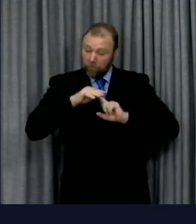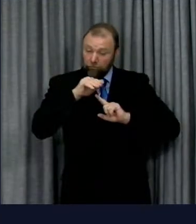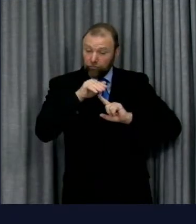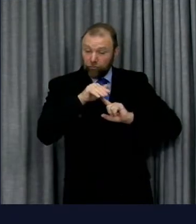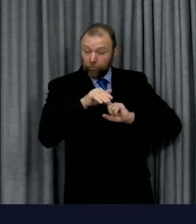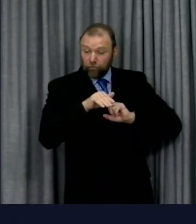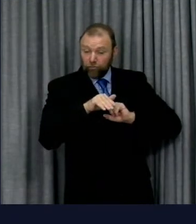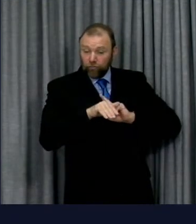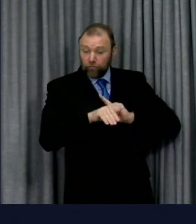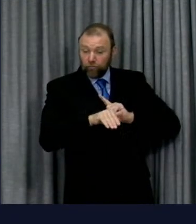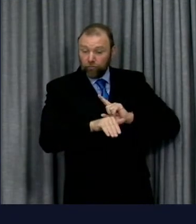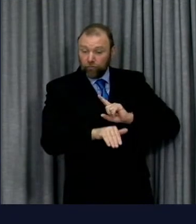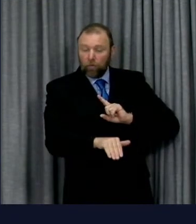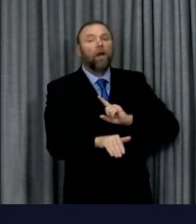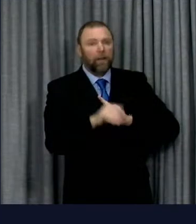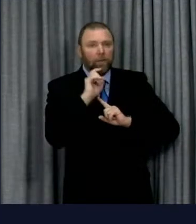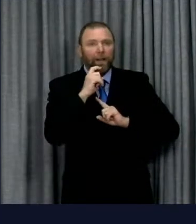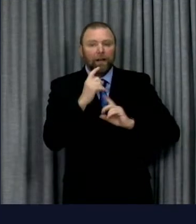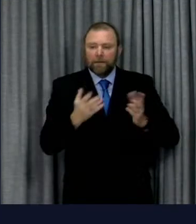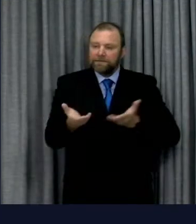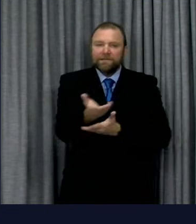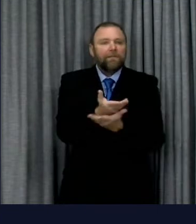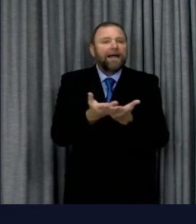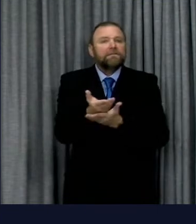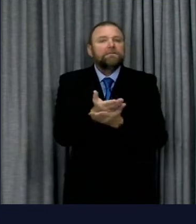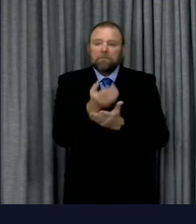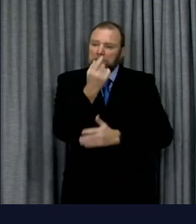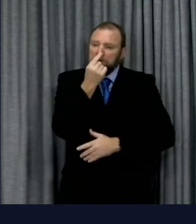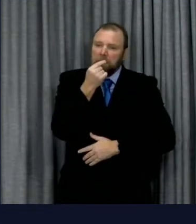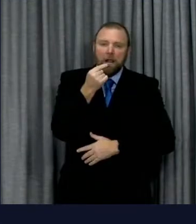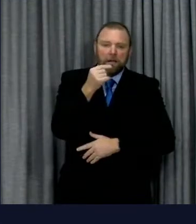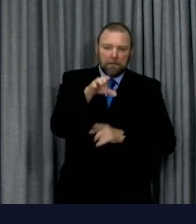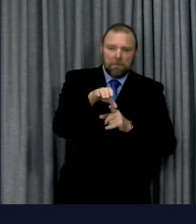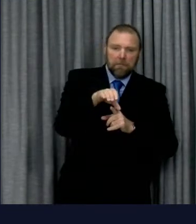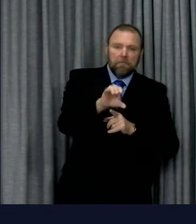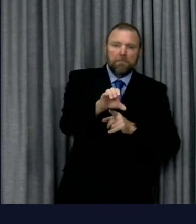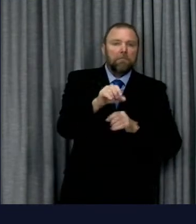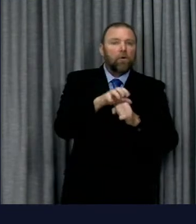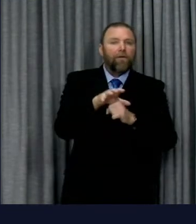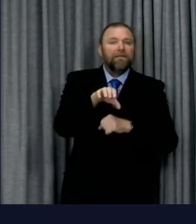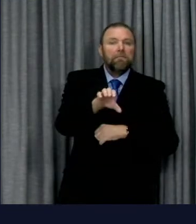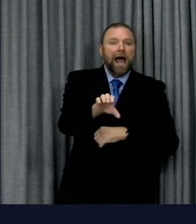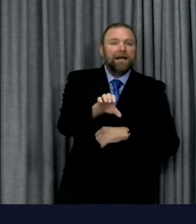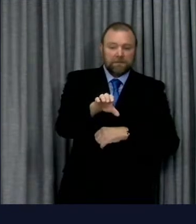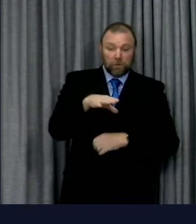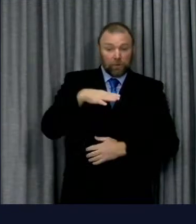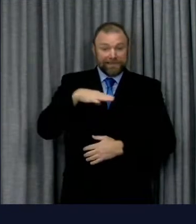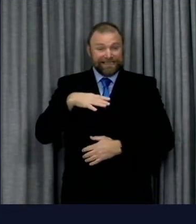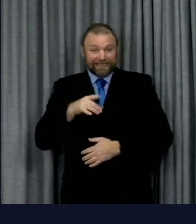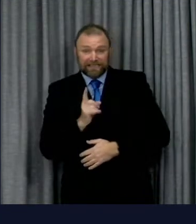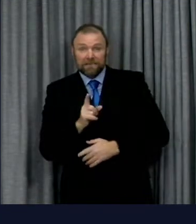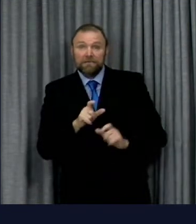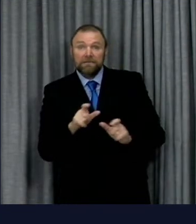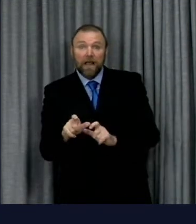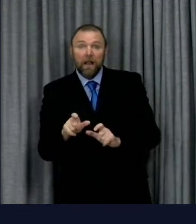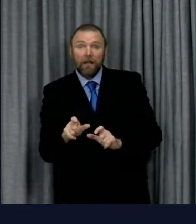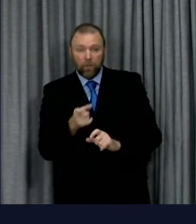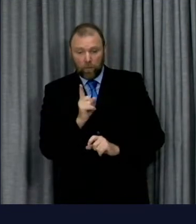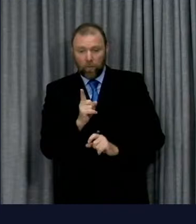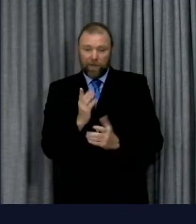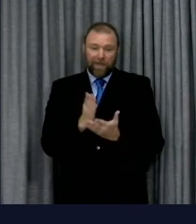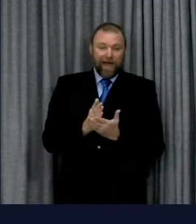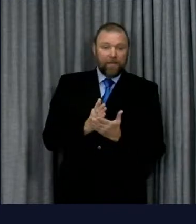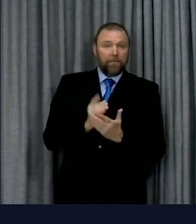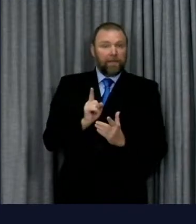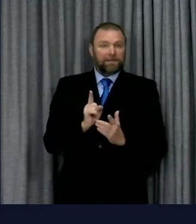an active debate about whether or not the COVID pass was still a proportionate part of the measures that we would want to